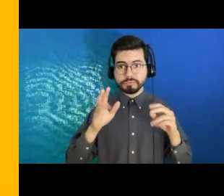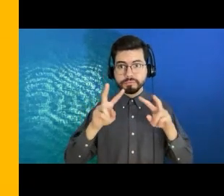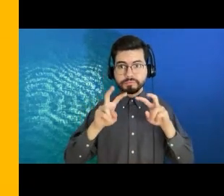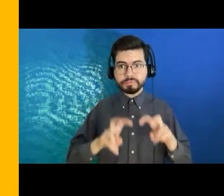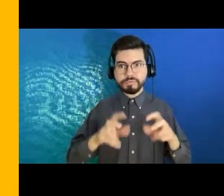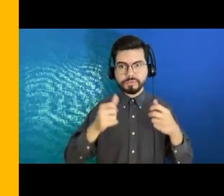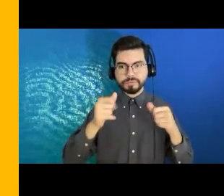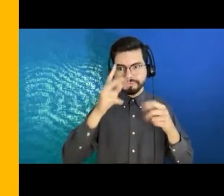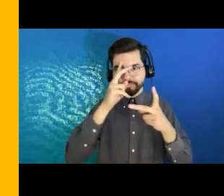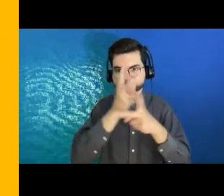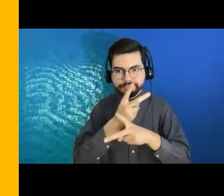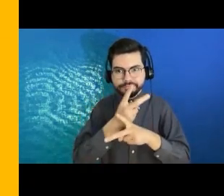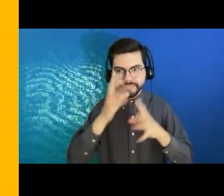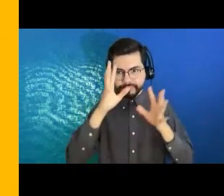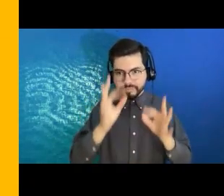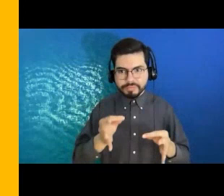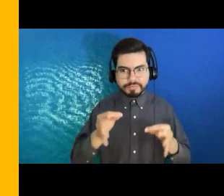about.